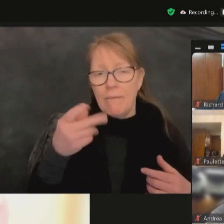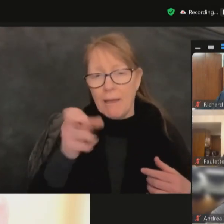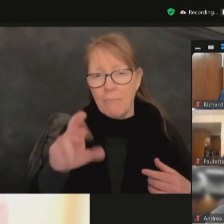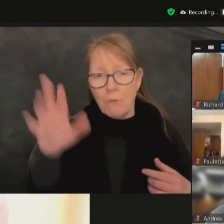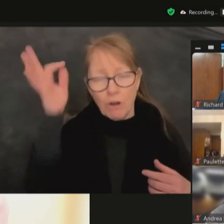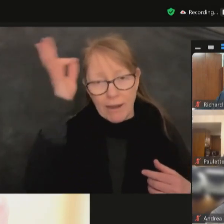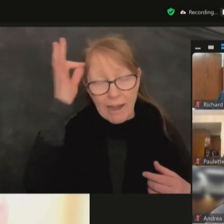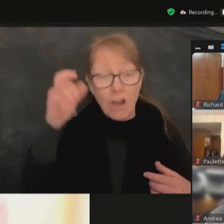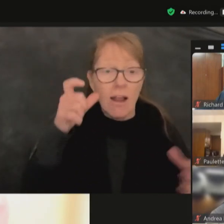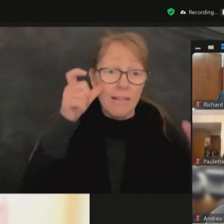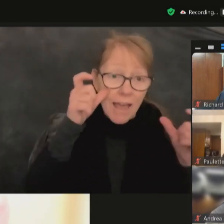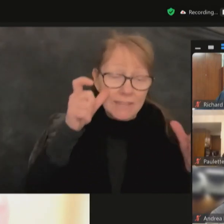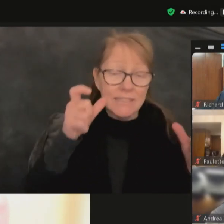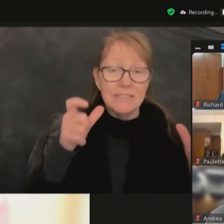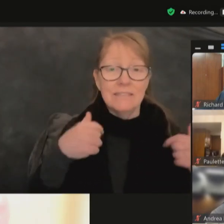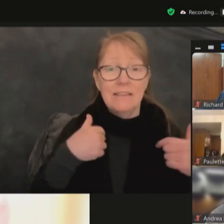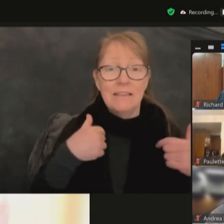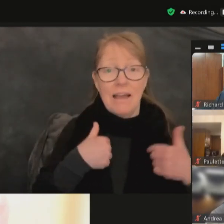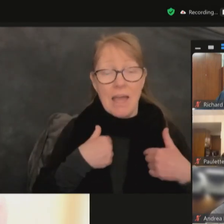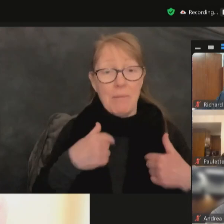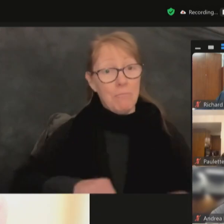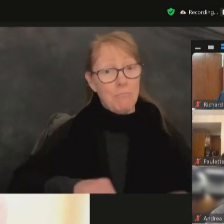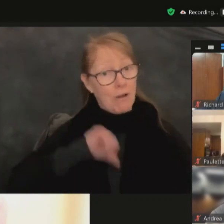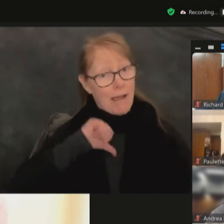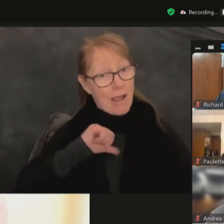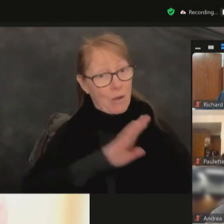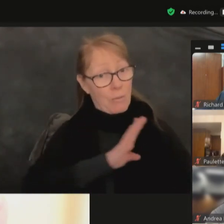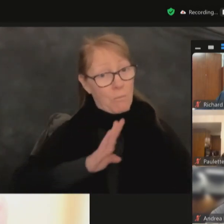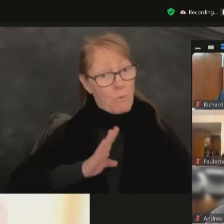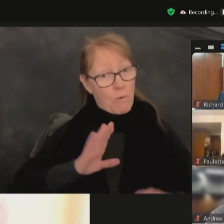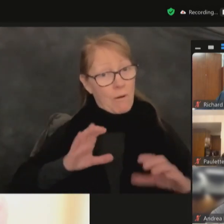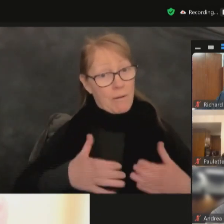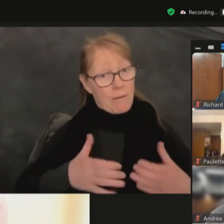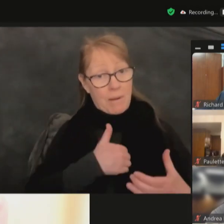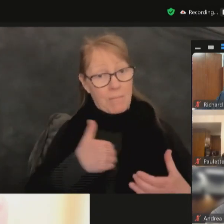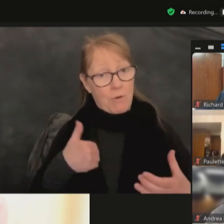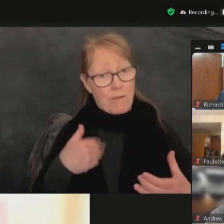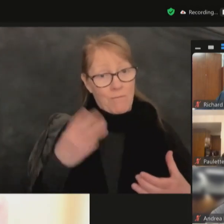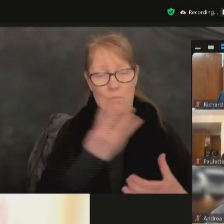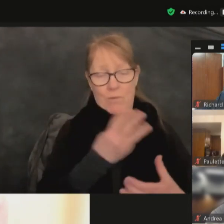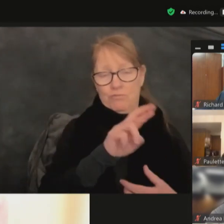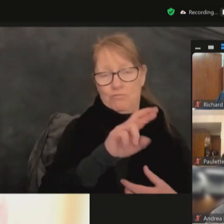board member, and I am from the West Roxbury neighborhood of Boston.